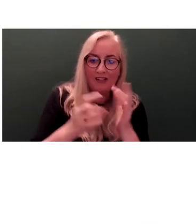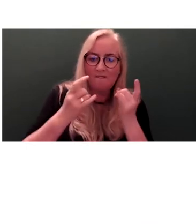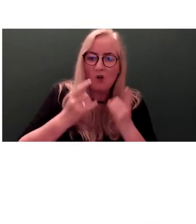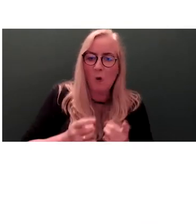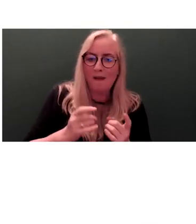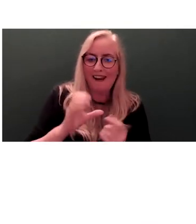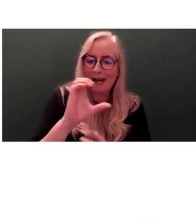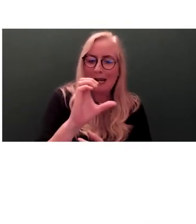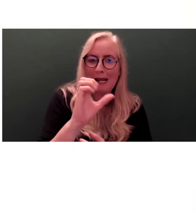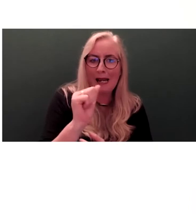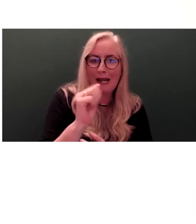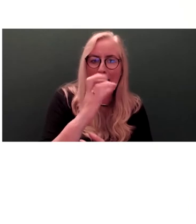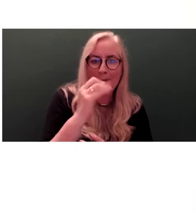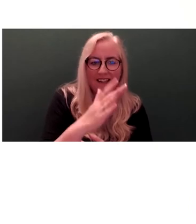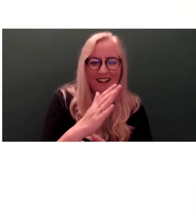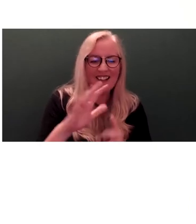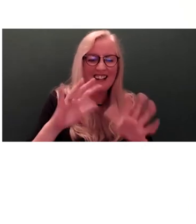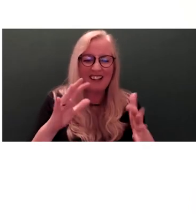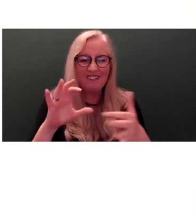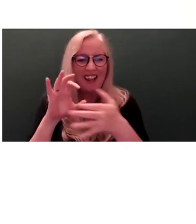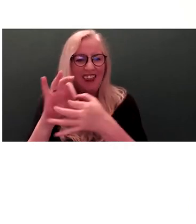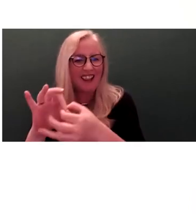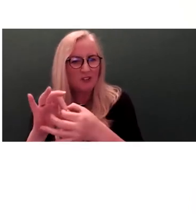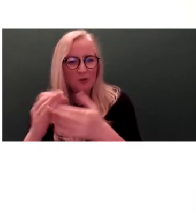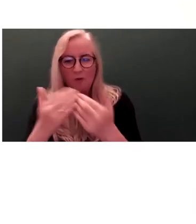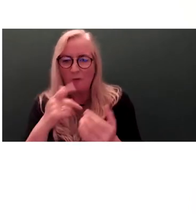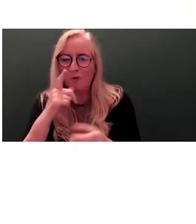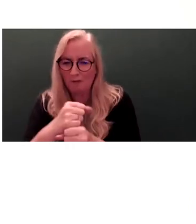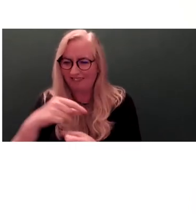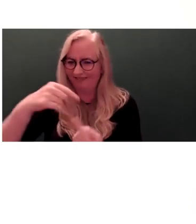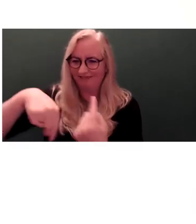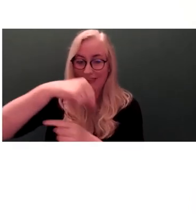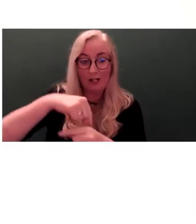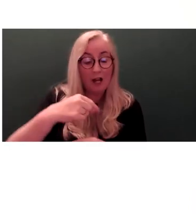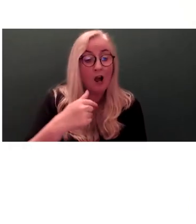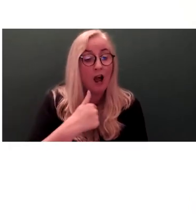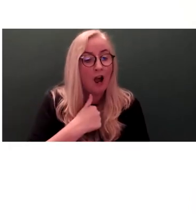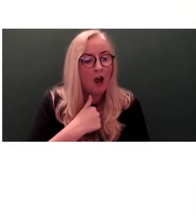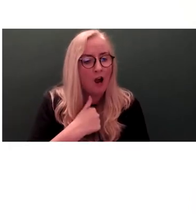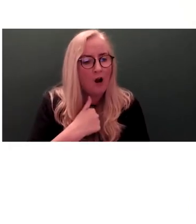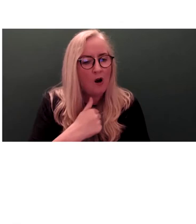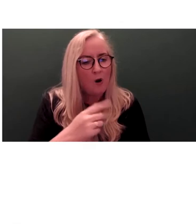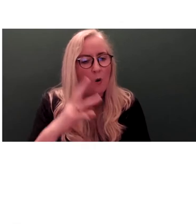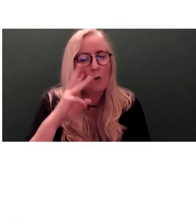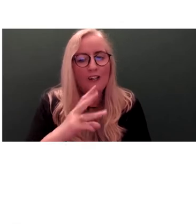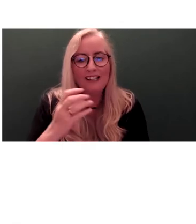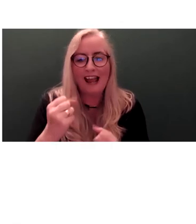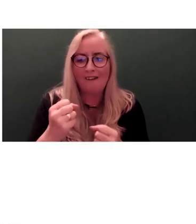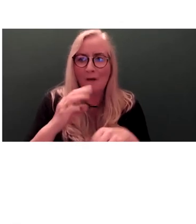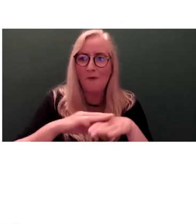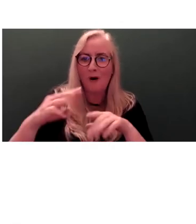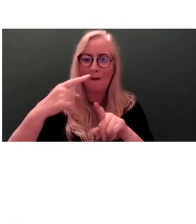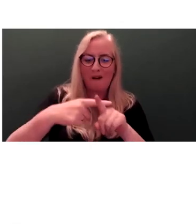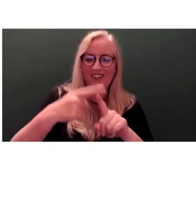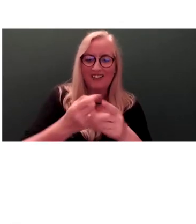encouraging employers to get engaged in this area or whatever like that, really, I wish there was the sort of the more positive narrative. Okay,